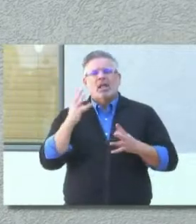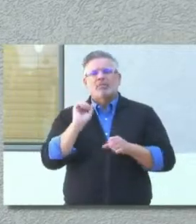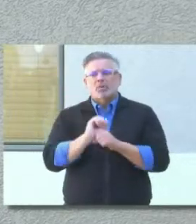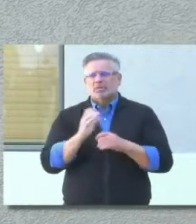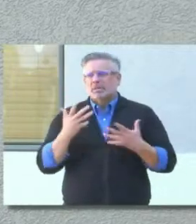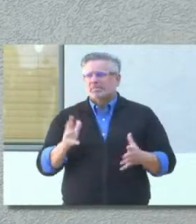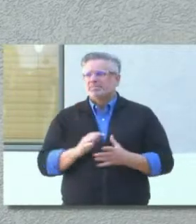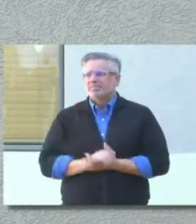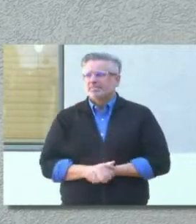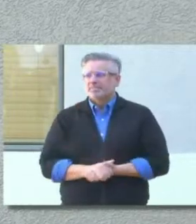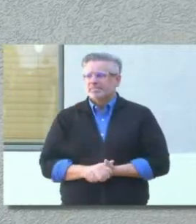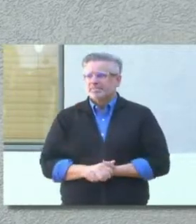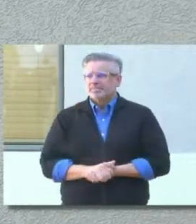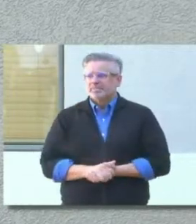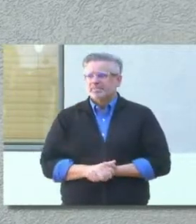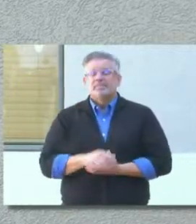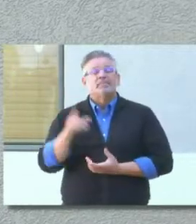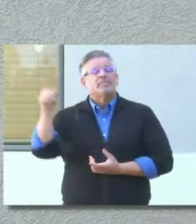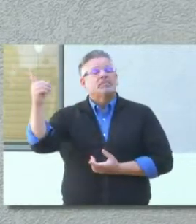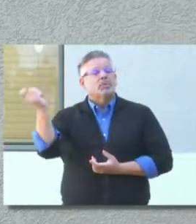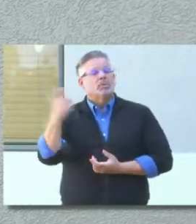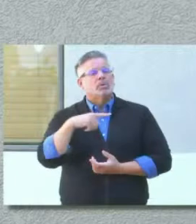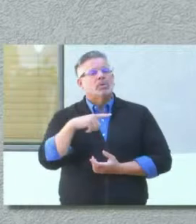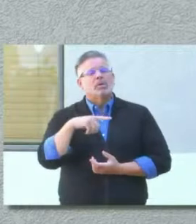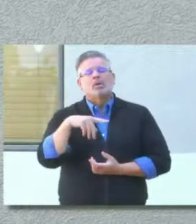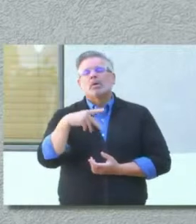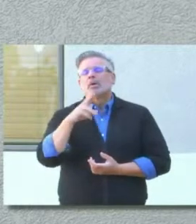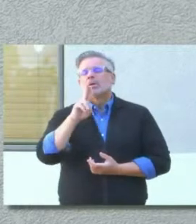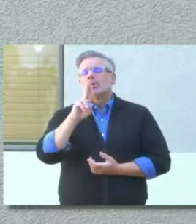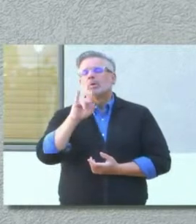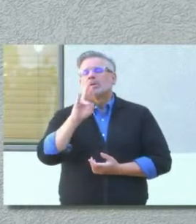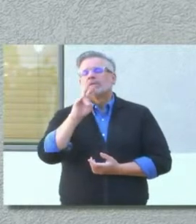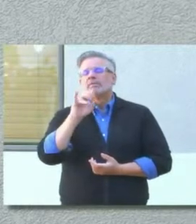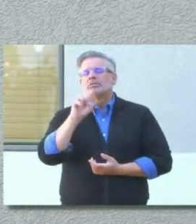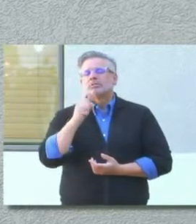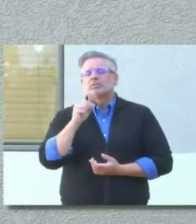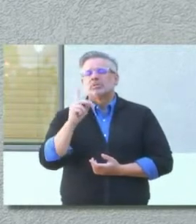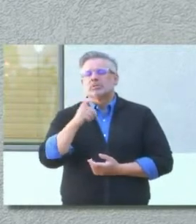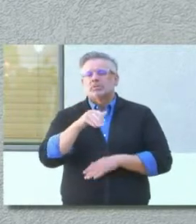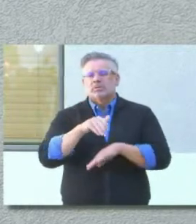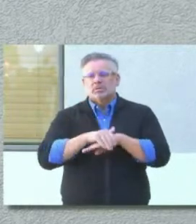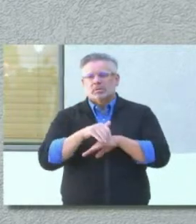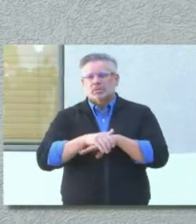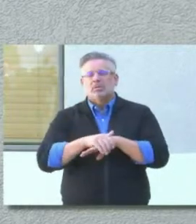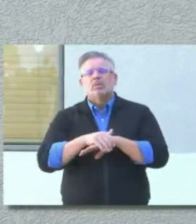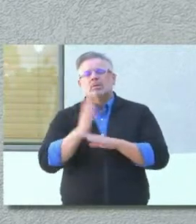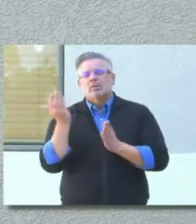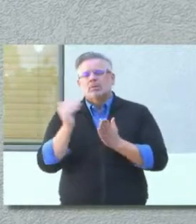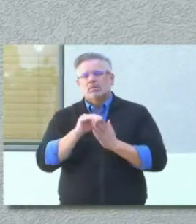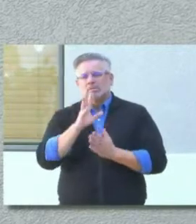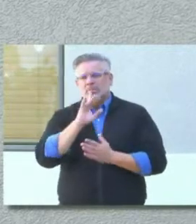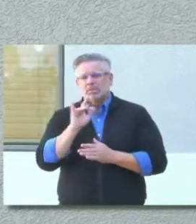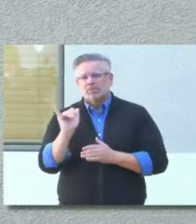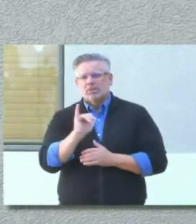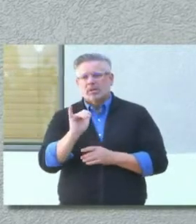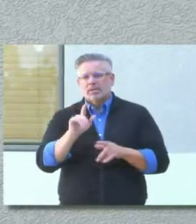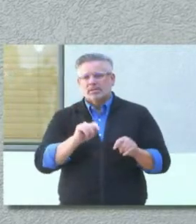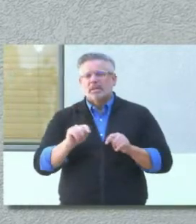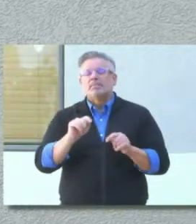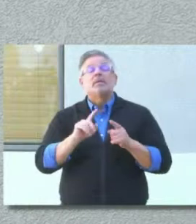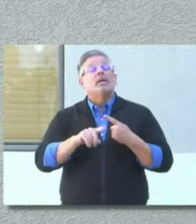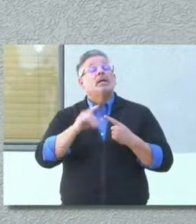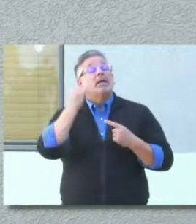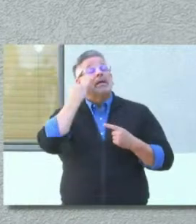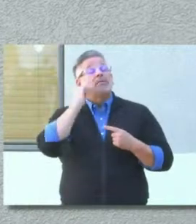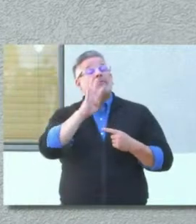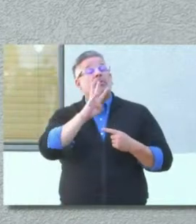done. Governor Cecilia Bogran from Univision. I'll ask you the question in English and I'll repeat it in Spanish just to have it on tape.